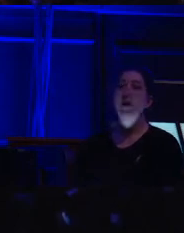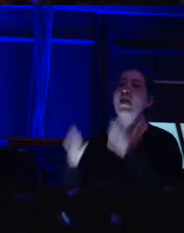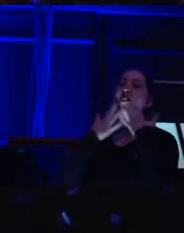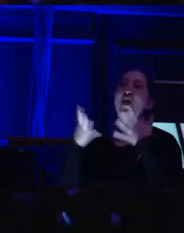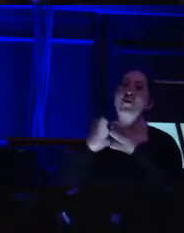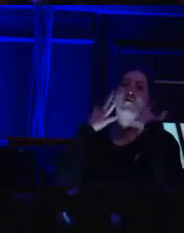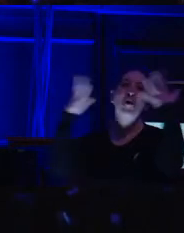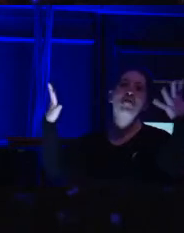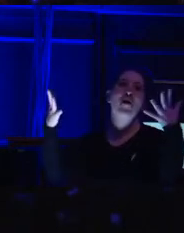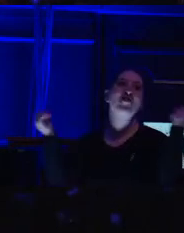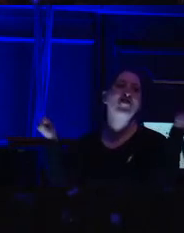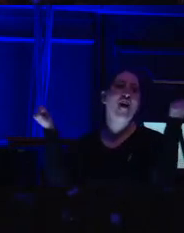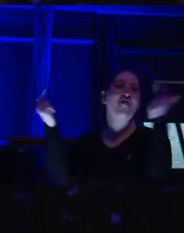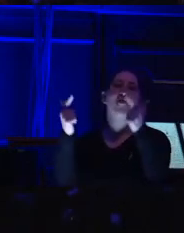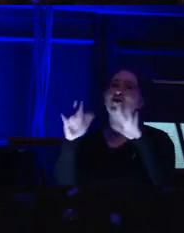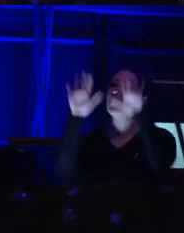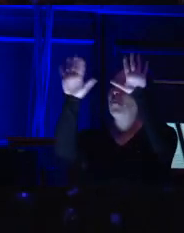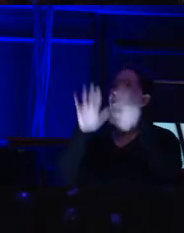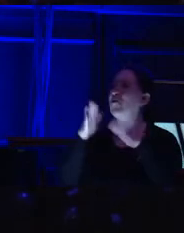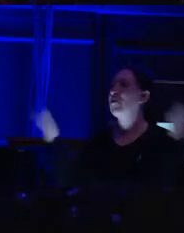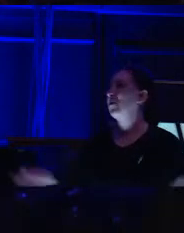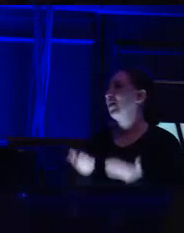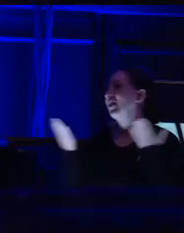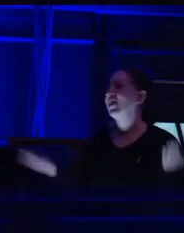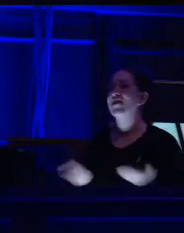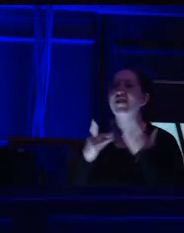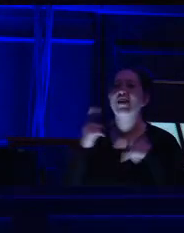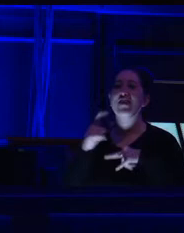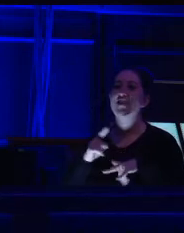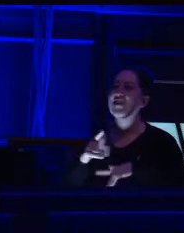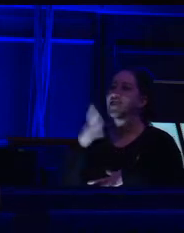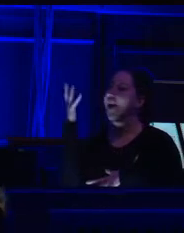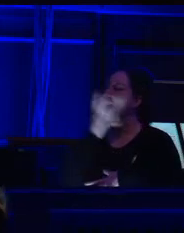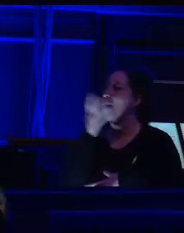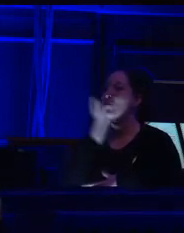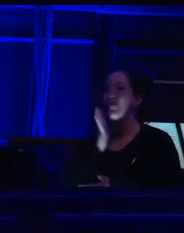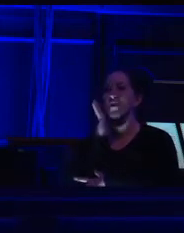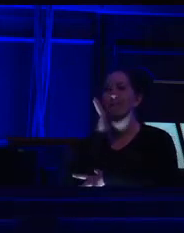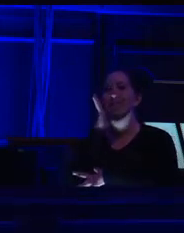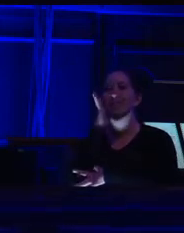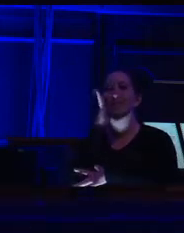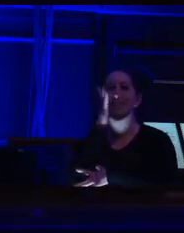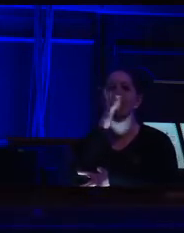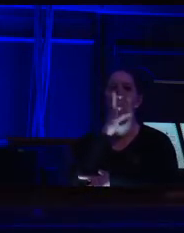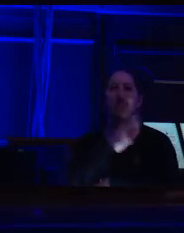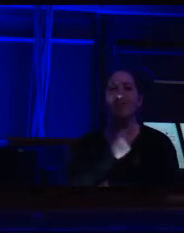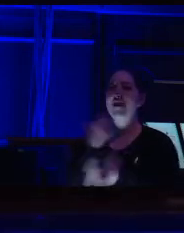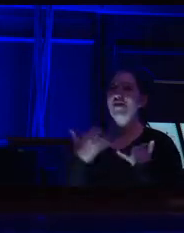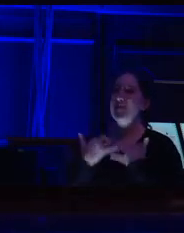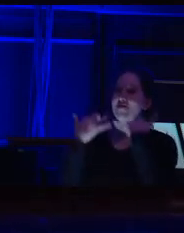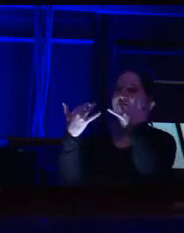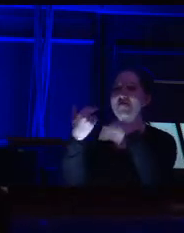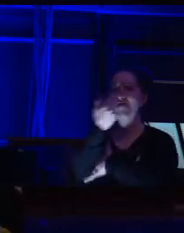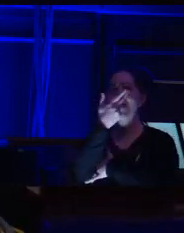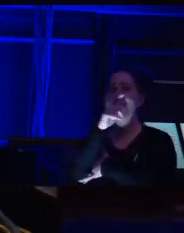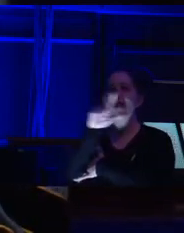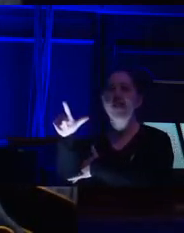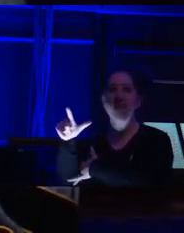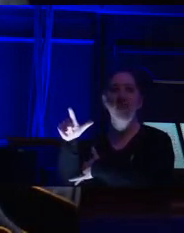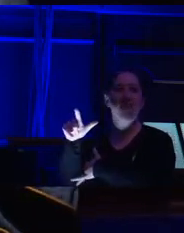Thank you very much, everyone. It's wonderful to be here in this absolutely stunning Hill Auditorium.